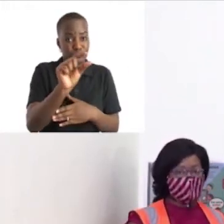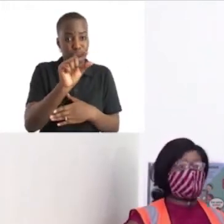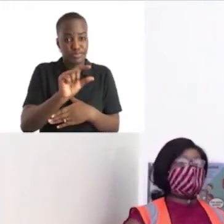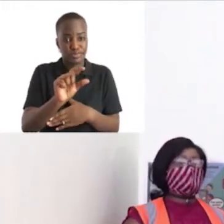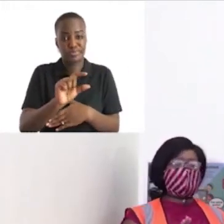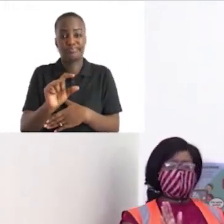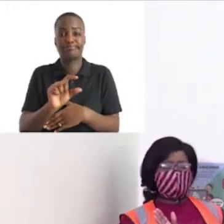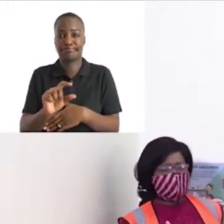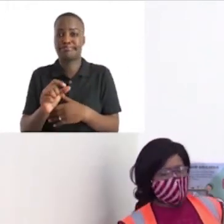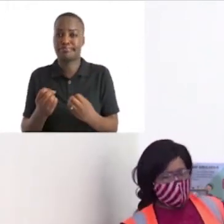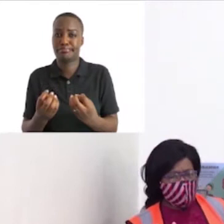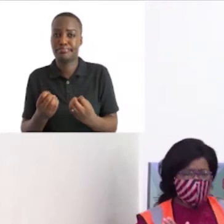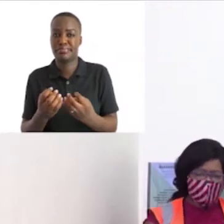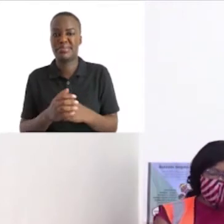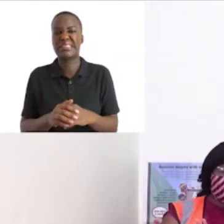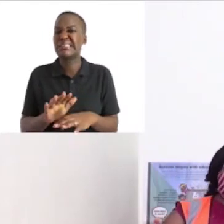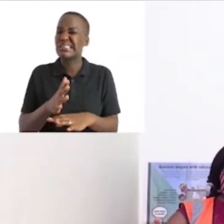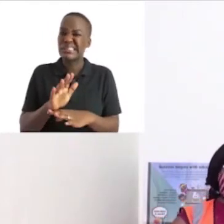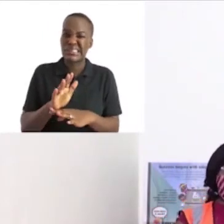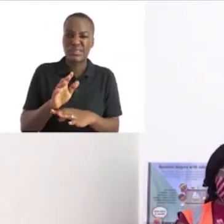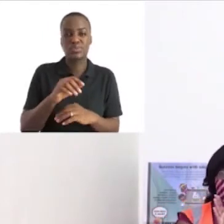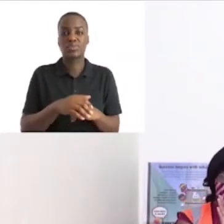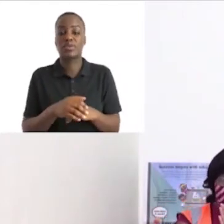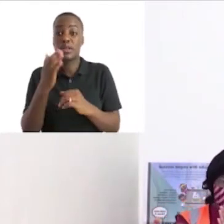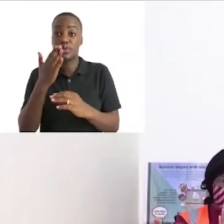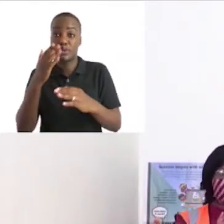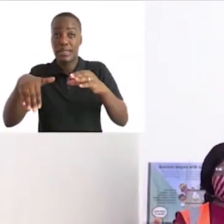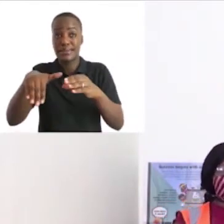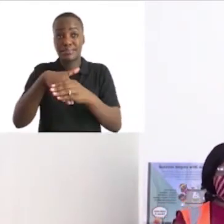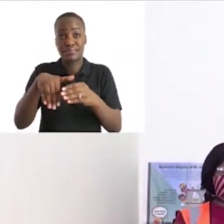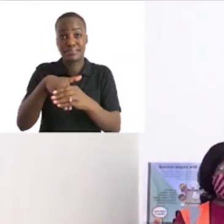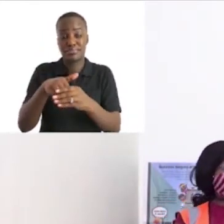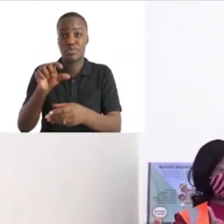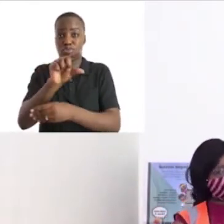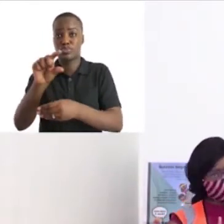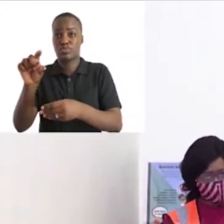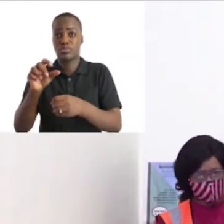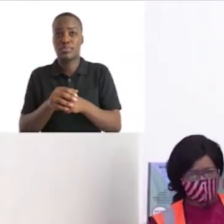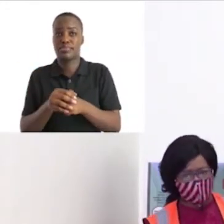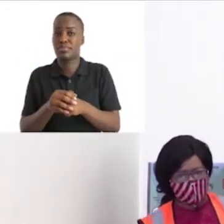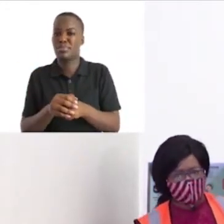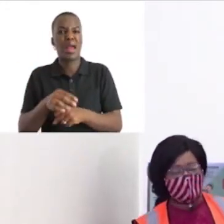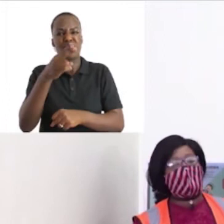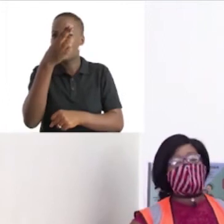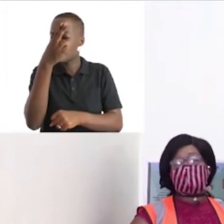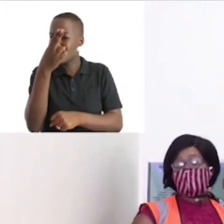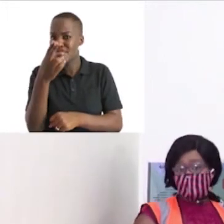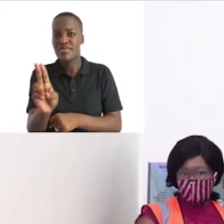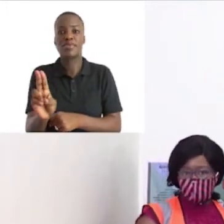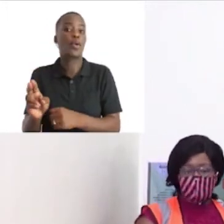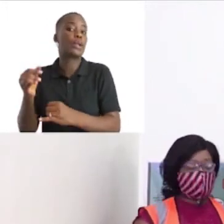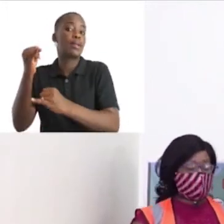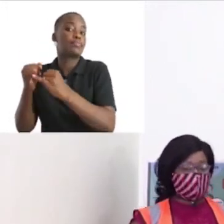time. And it's very rarely that you see it in the middle of words. And it never appears at